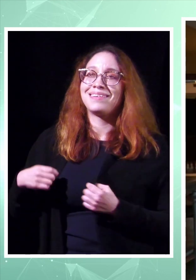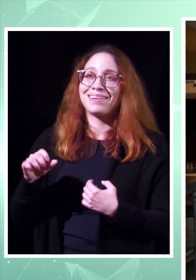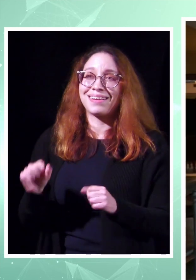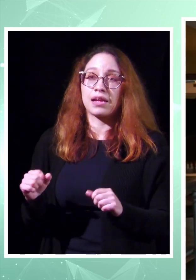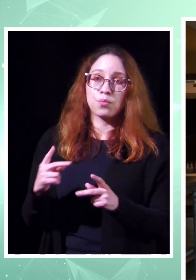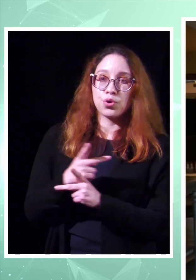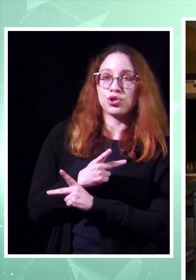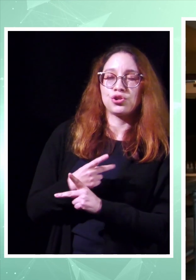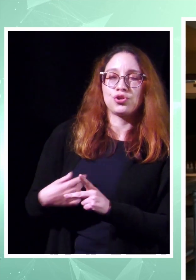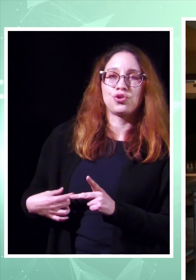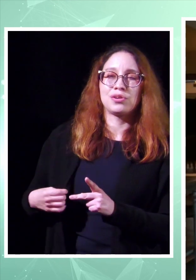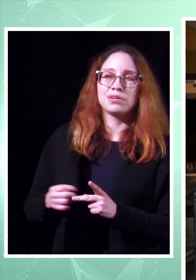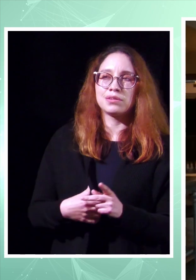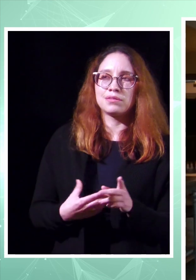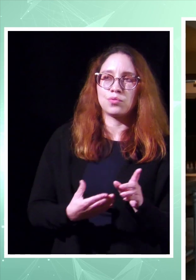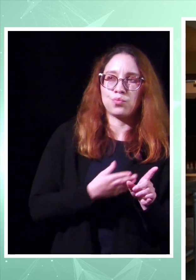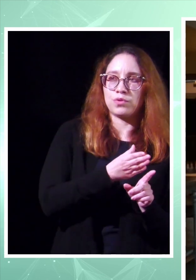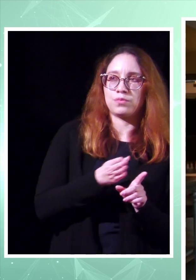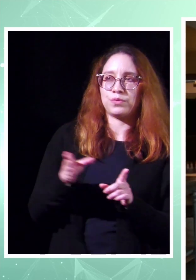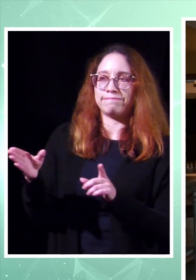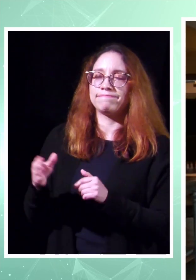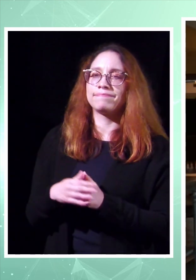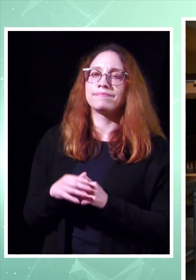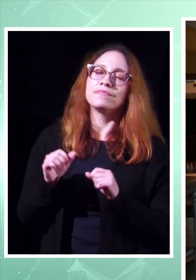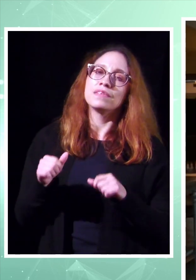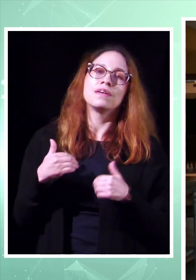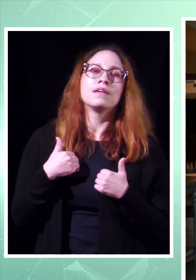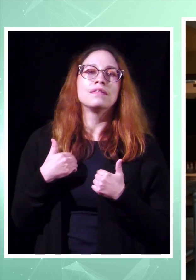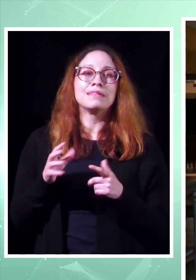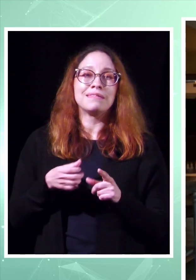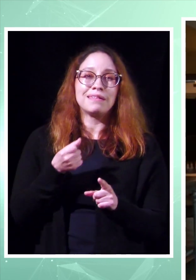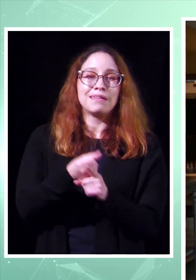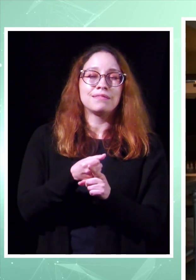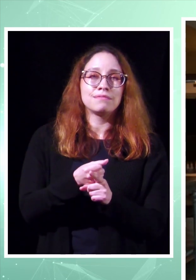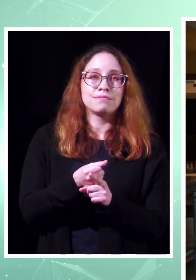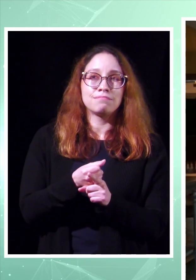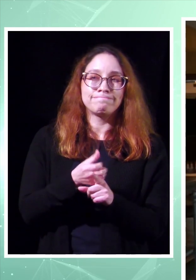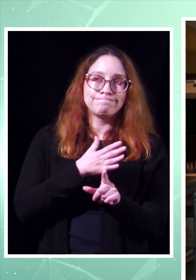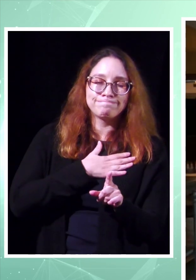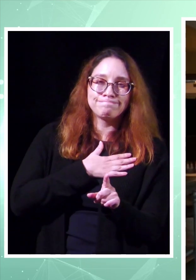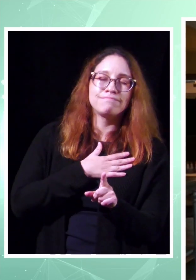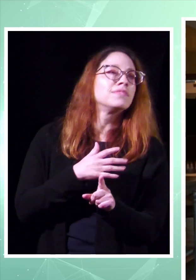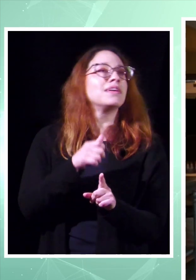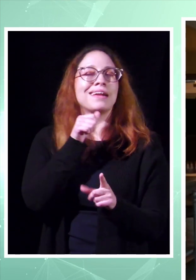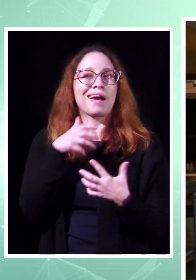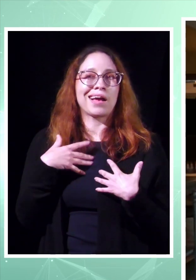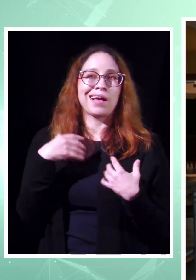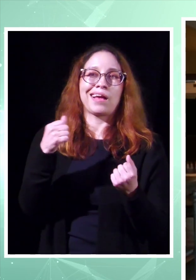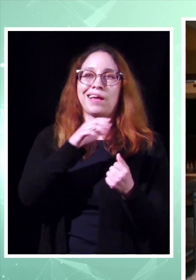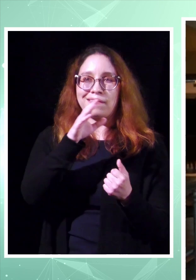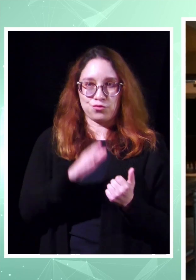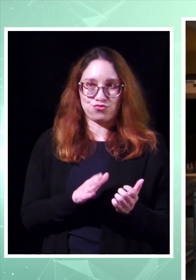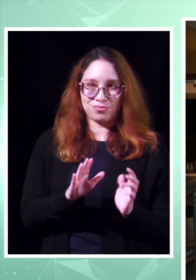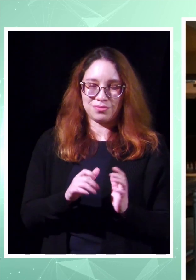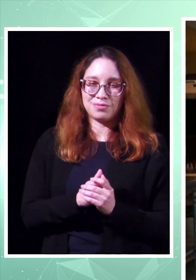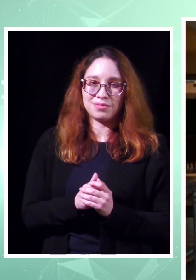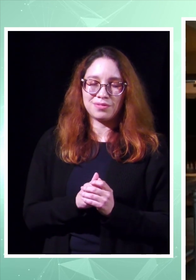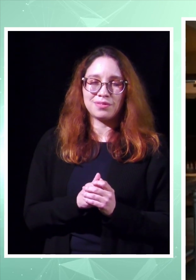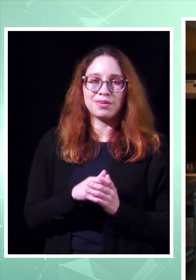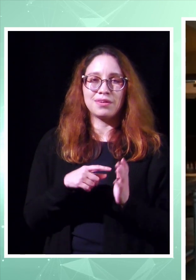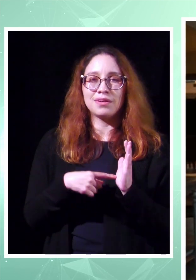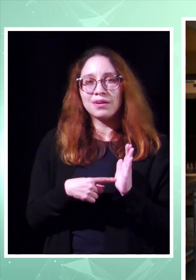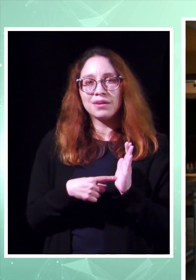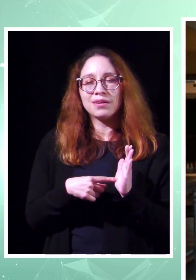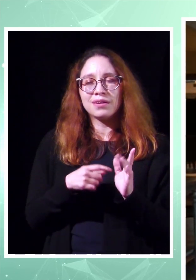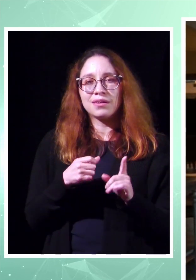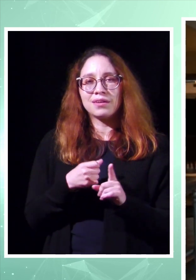worse one of two ways. They can have an attack, God forbid, and not fully recover. So I'll use an example of an